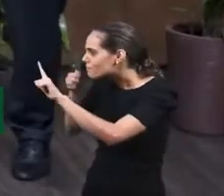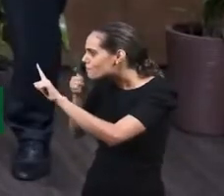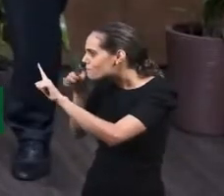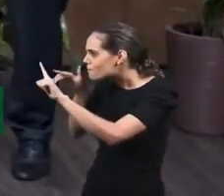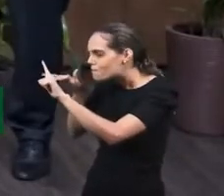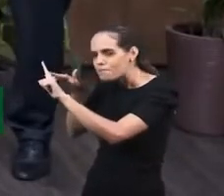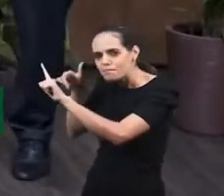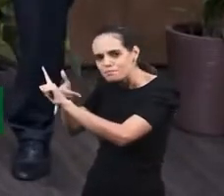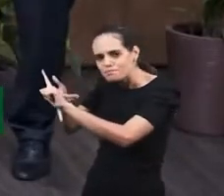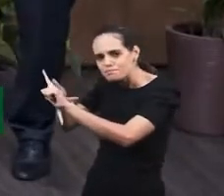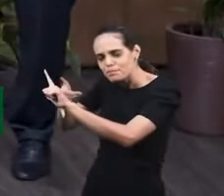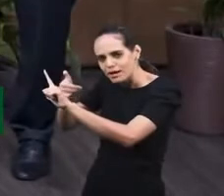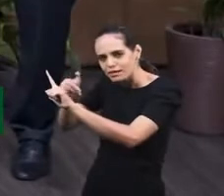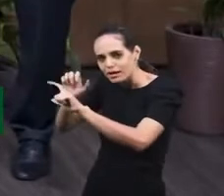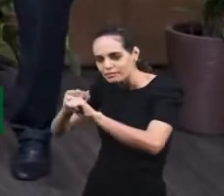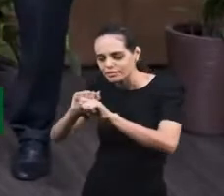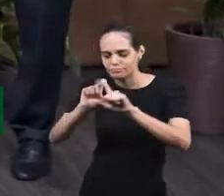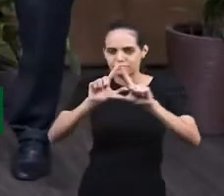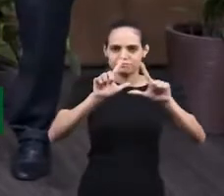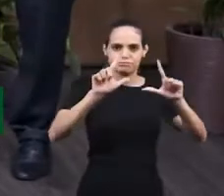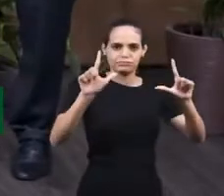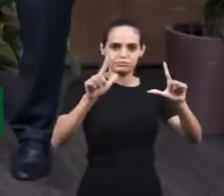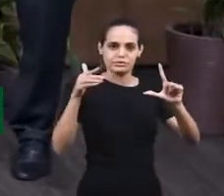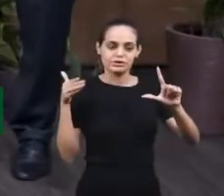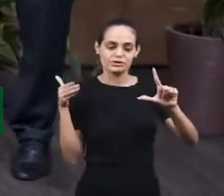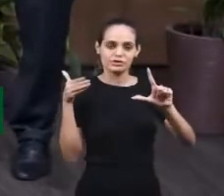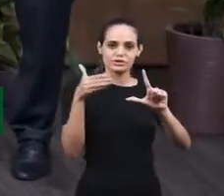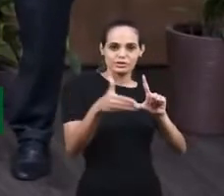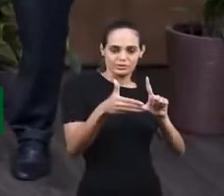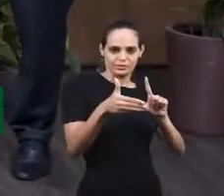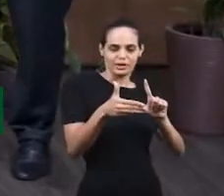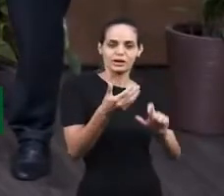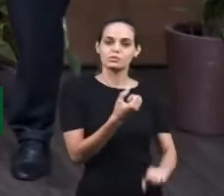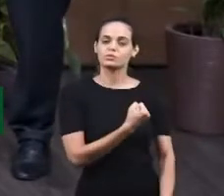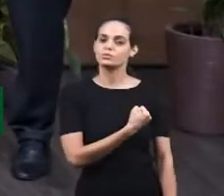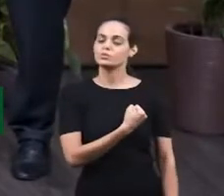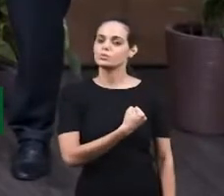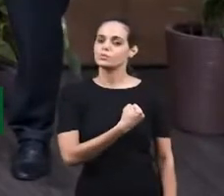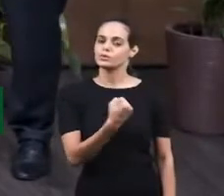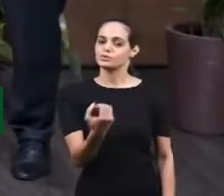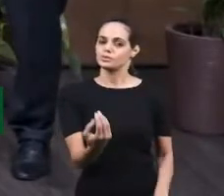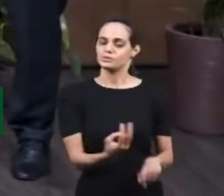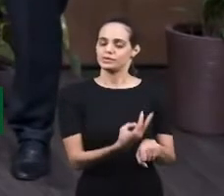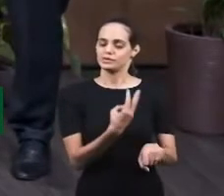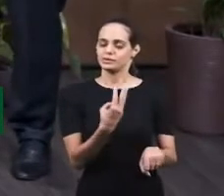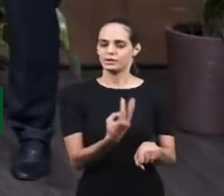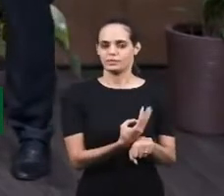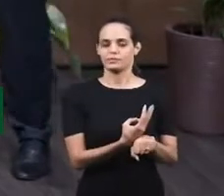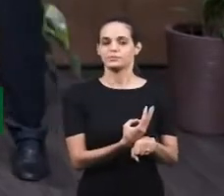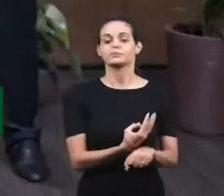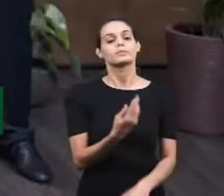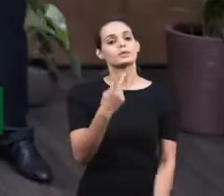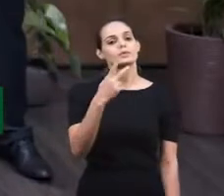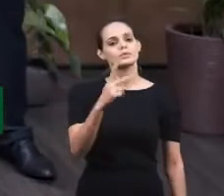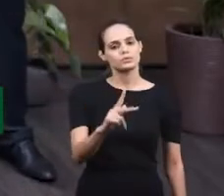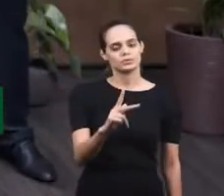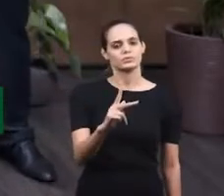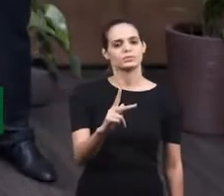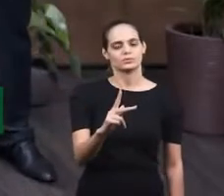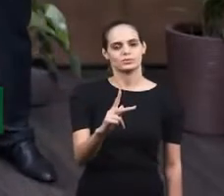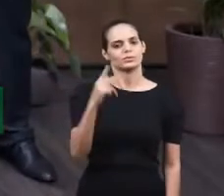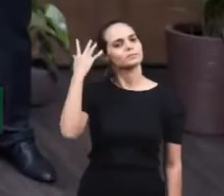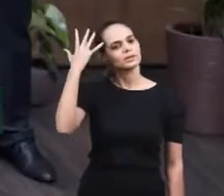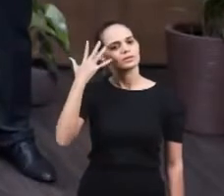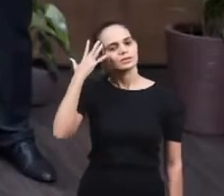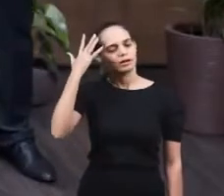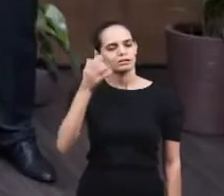point it to that QR code, and you will be directed to a WhatsApp phone number through which you will be able to send